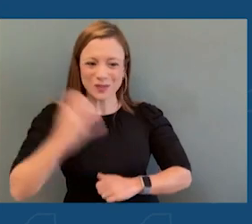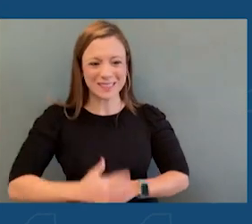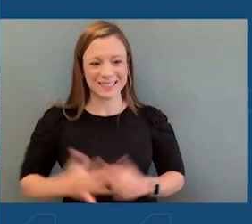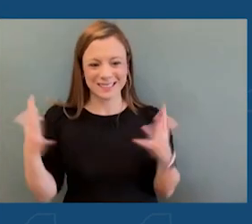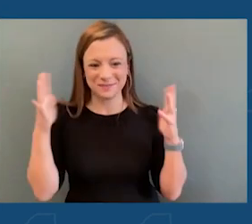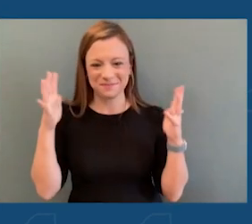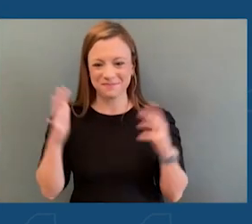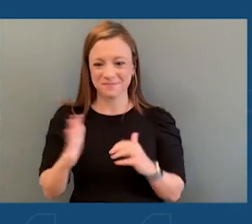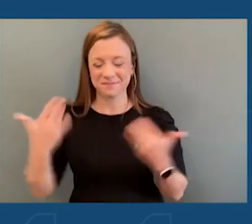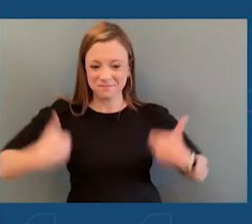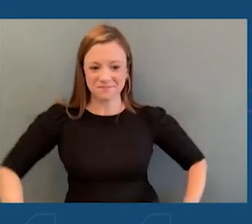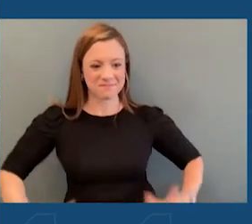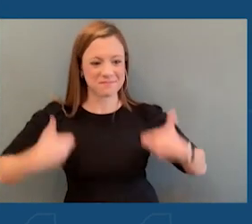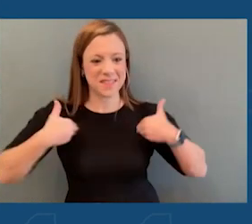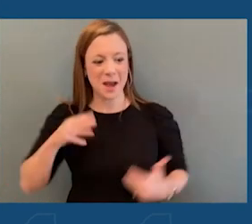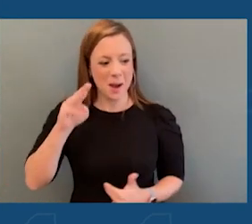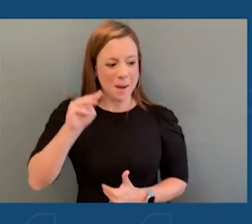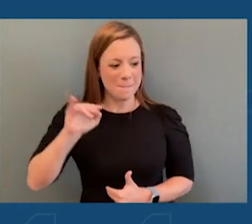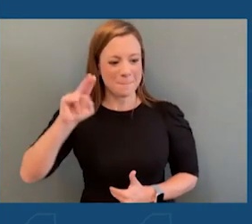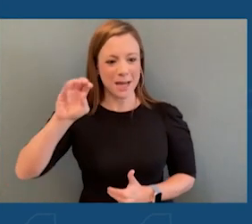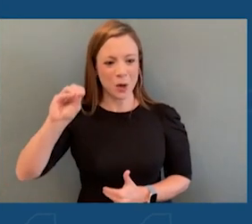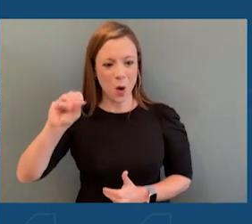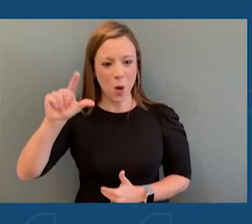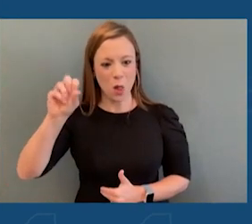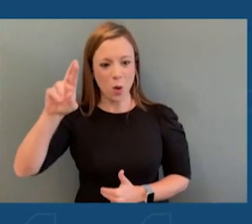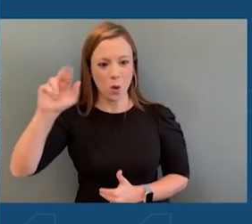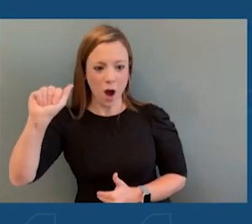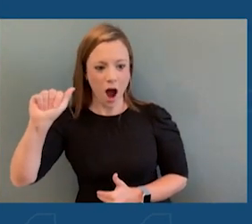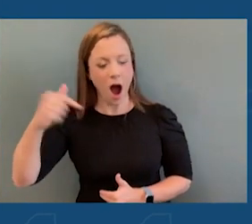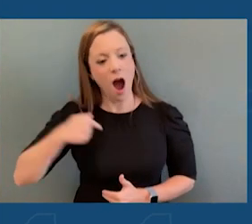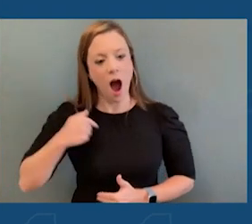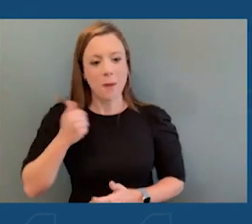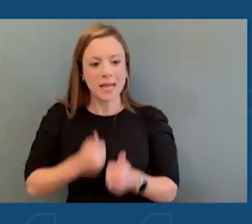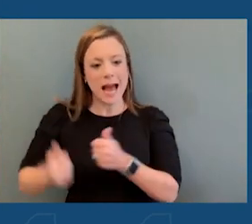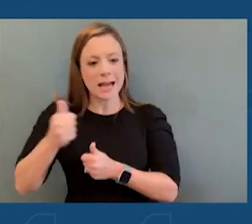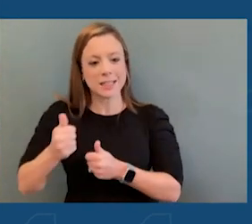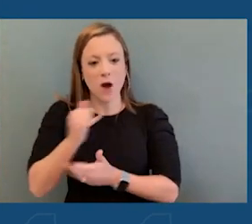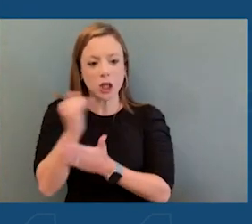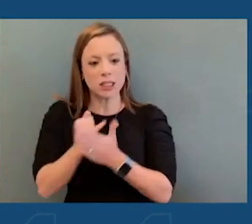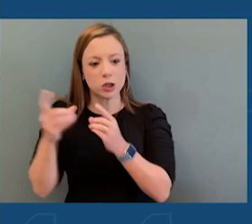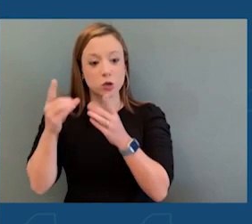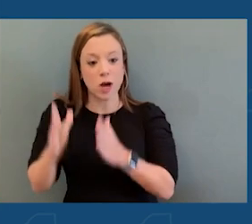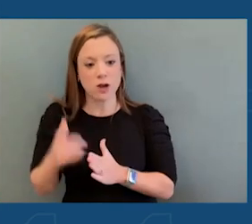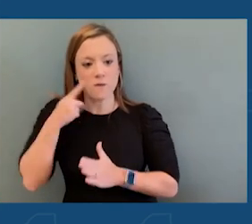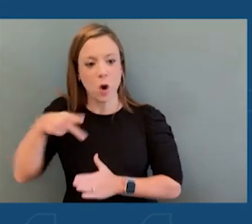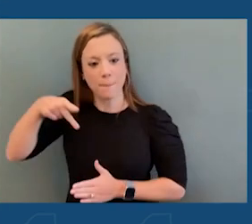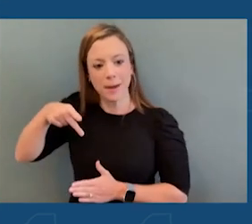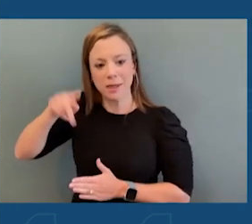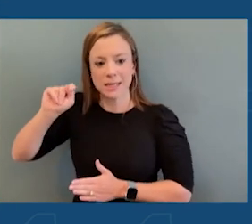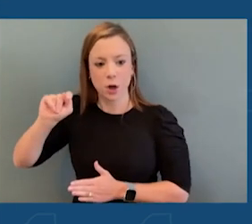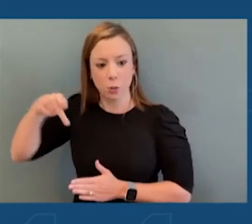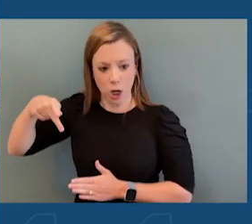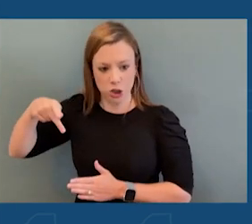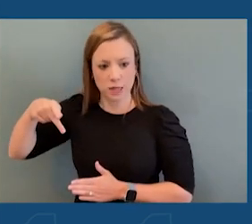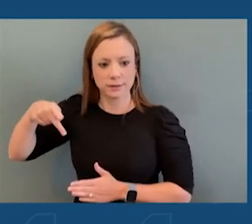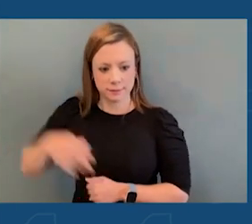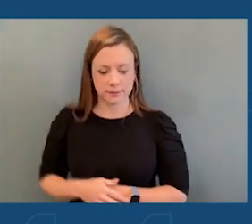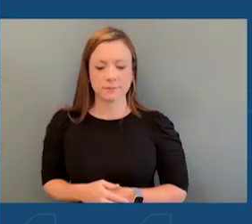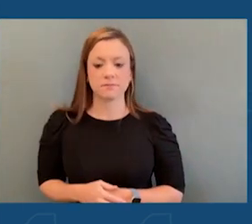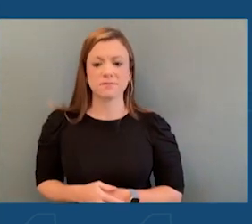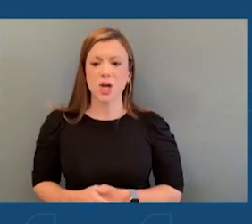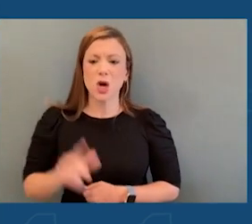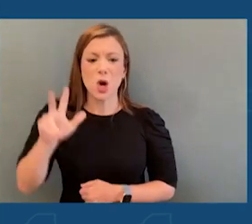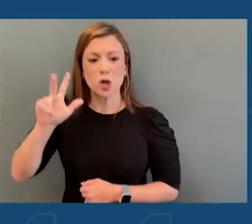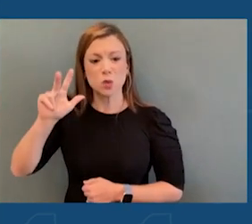My name is Mino Lora, and I am the Executive Artistic Director of People's Theater Project. 23 years